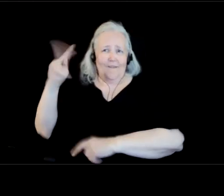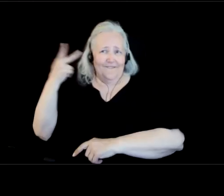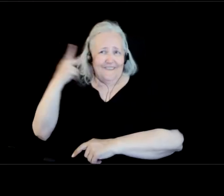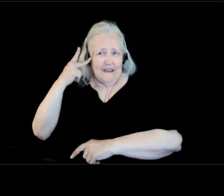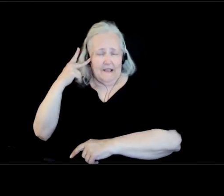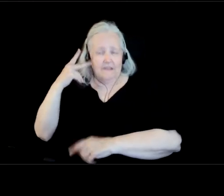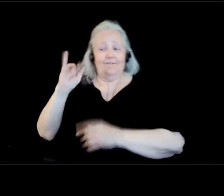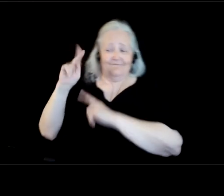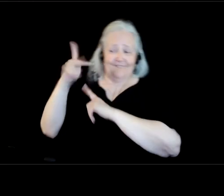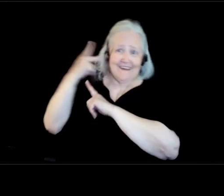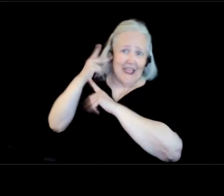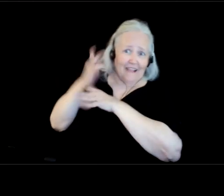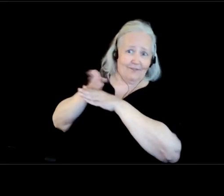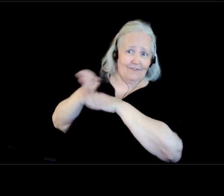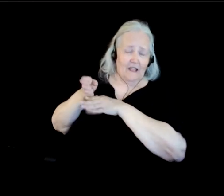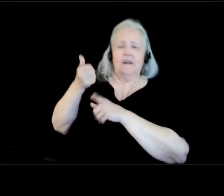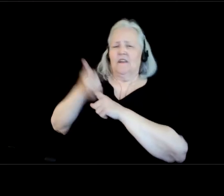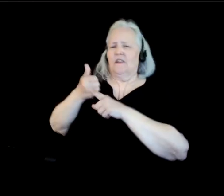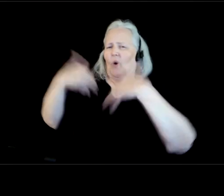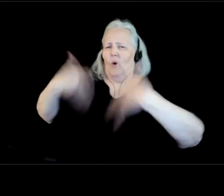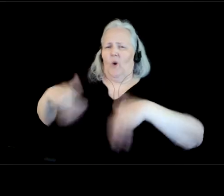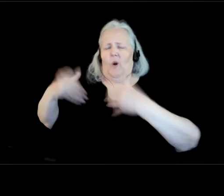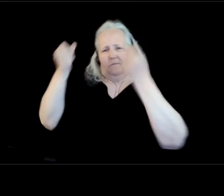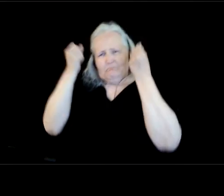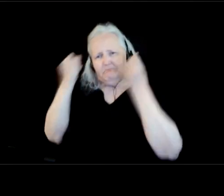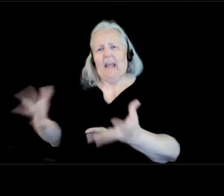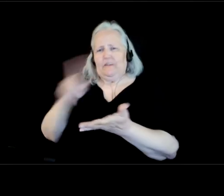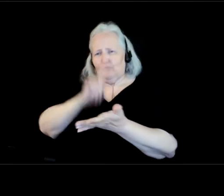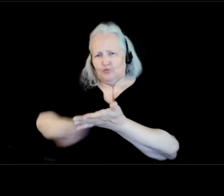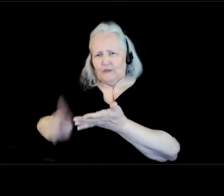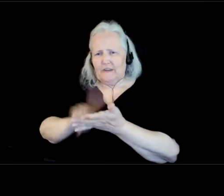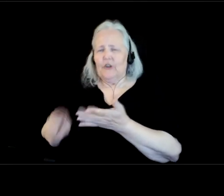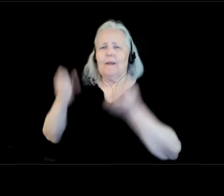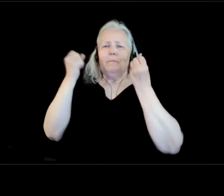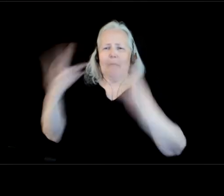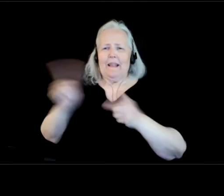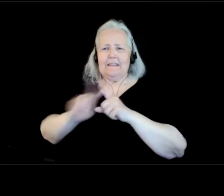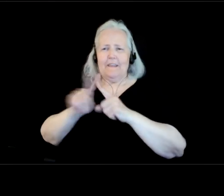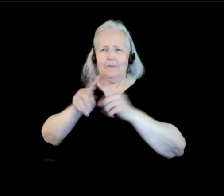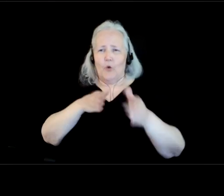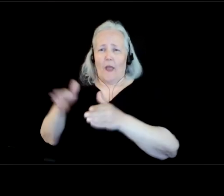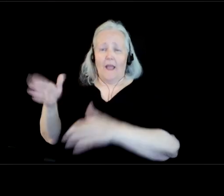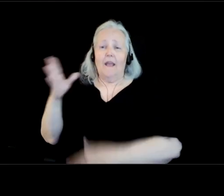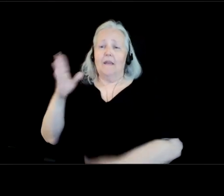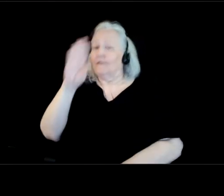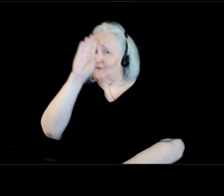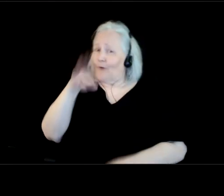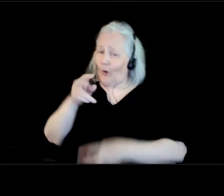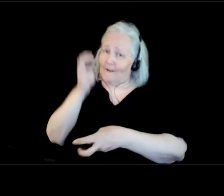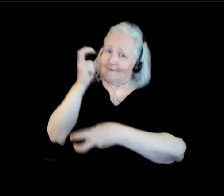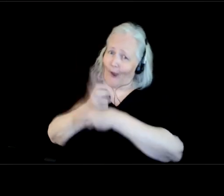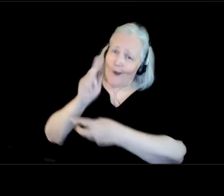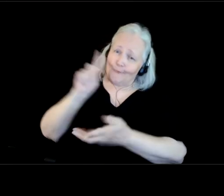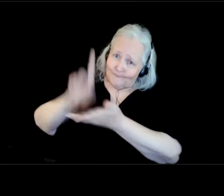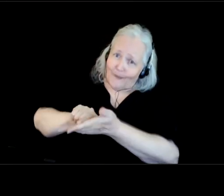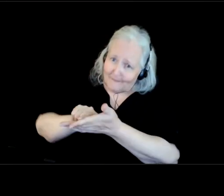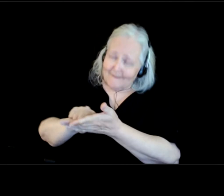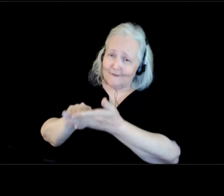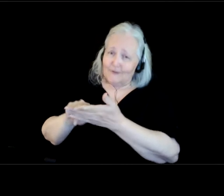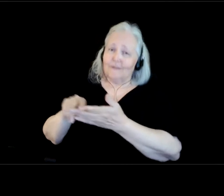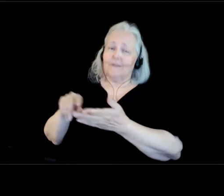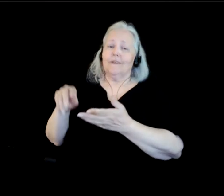field, it's good if there are multiple venues. We know how difficult it is to get published. We know the delays to publication. There is